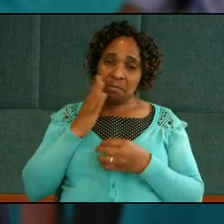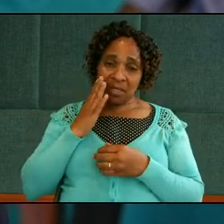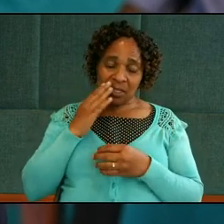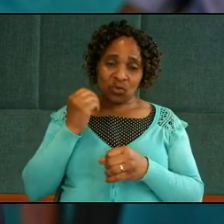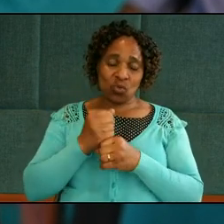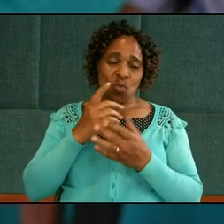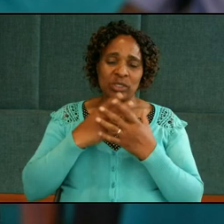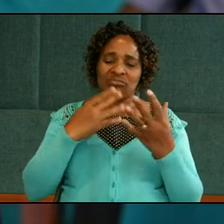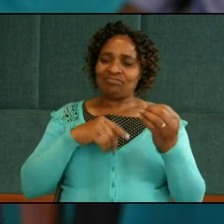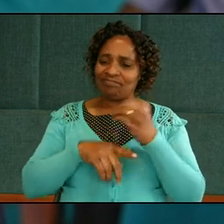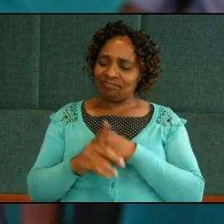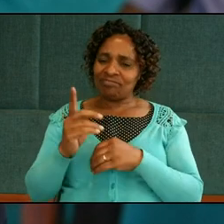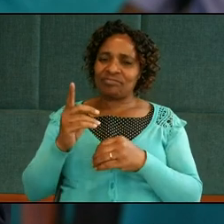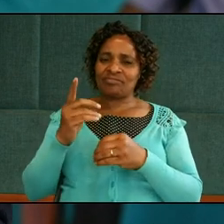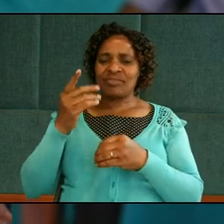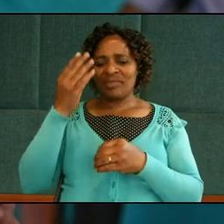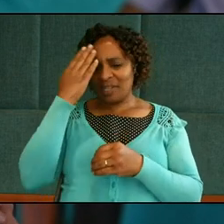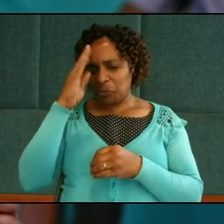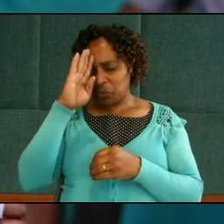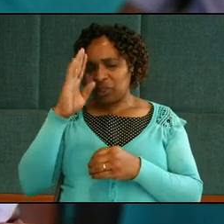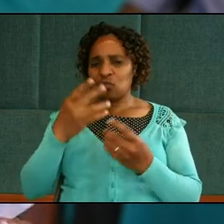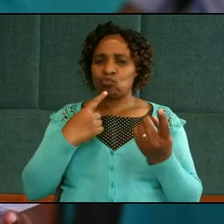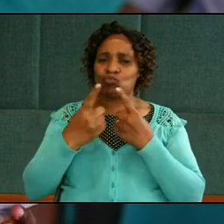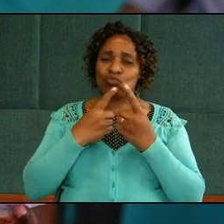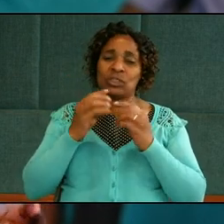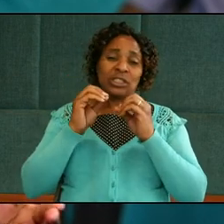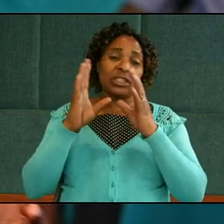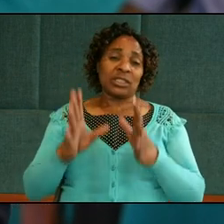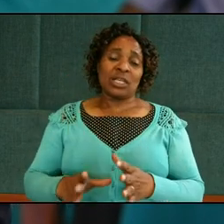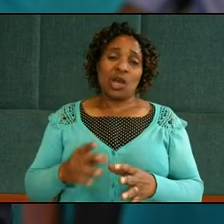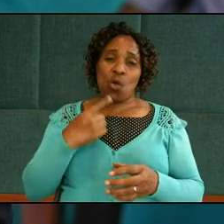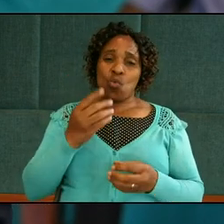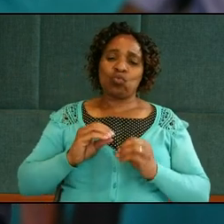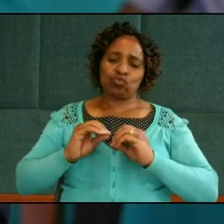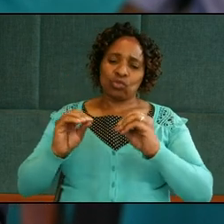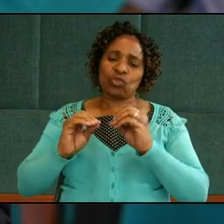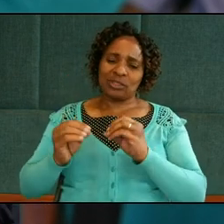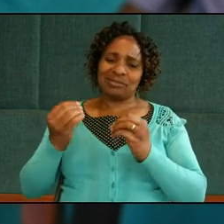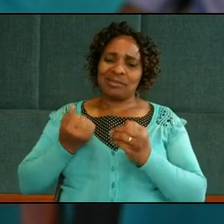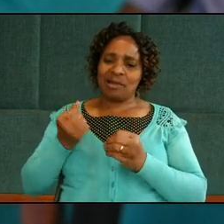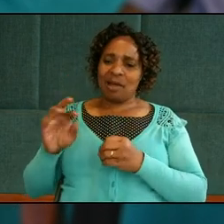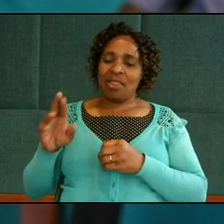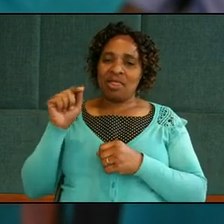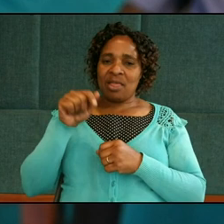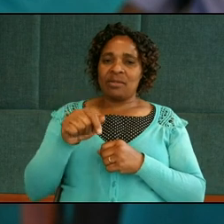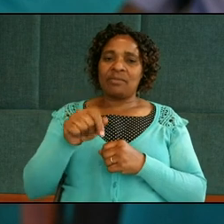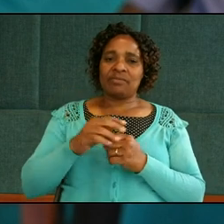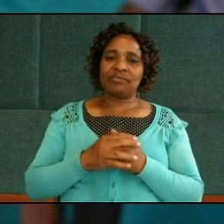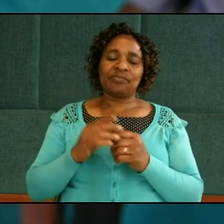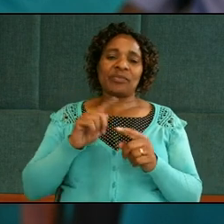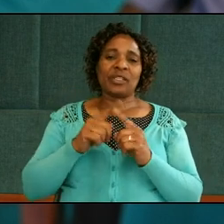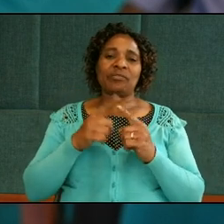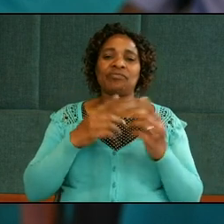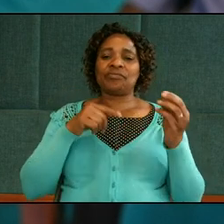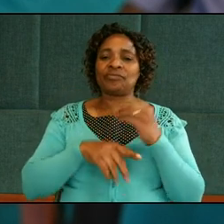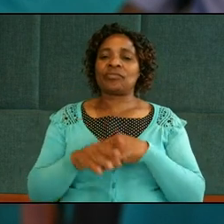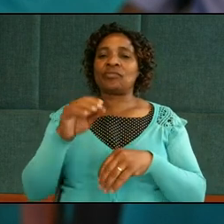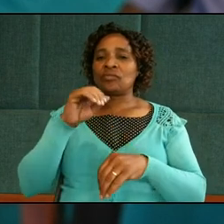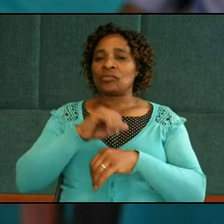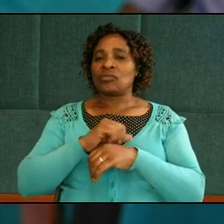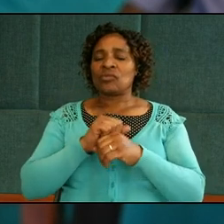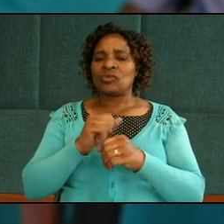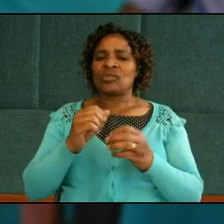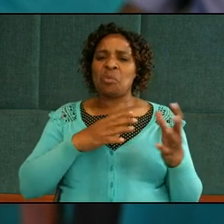went to the school very upset and she wanted to speak to the teacher who taught her this. She went to the school, caused a